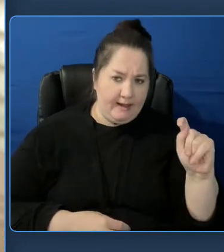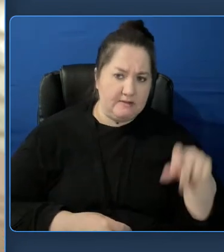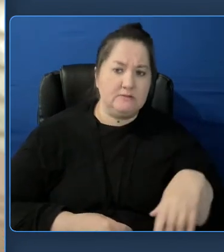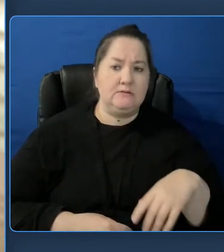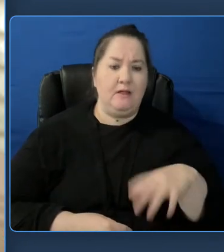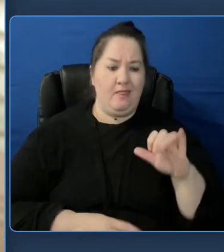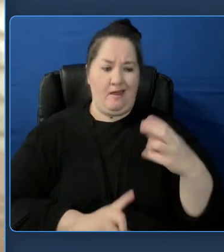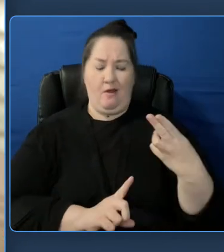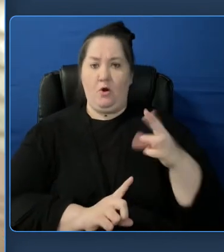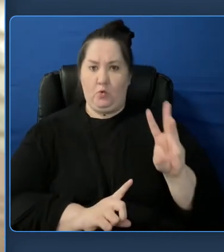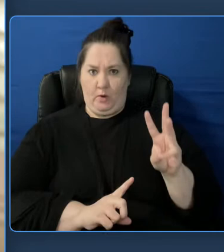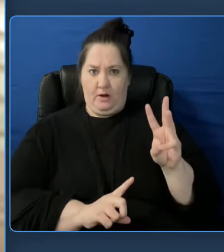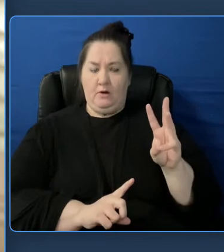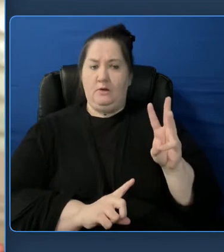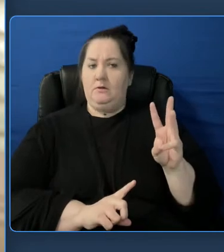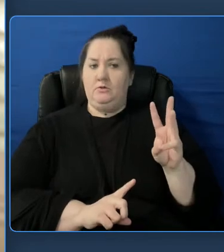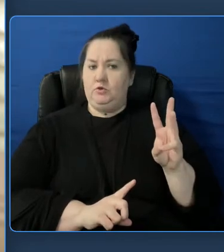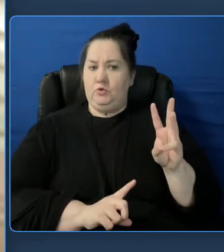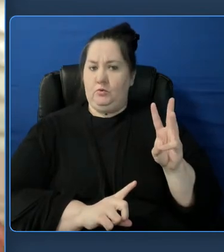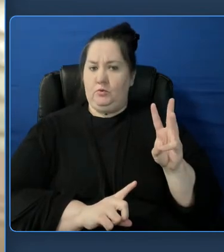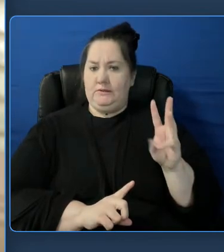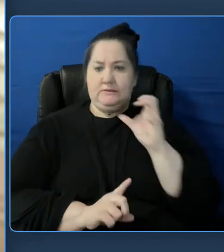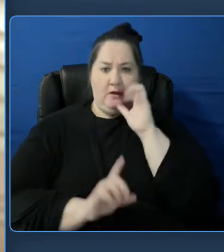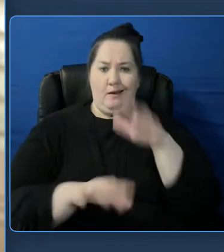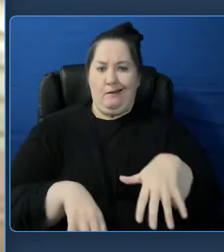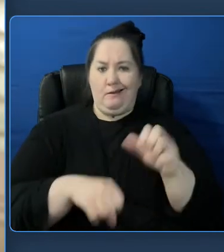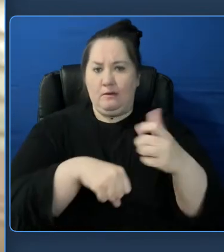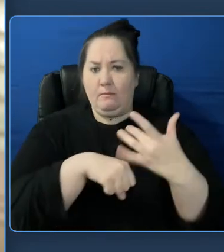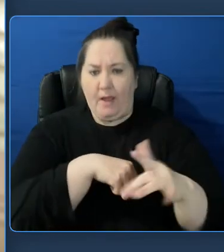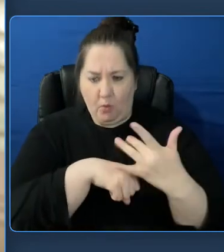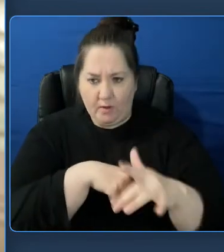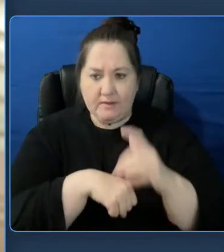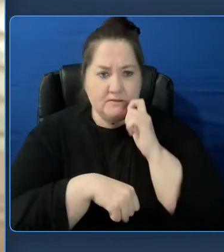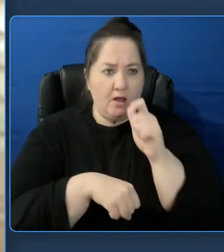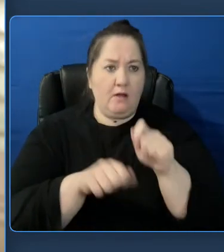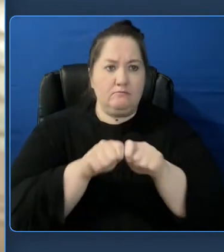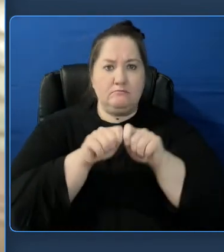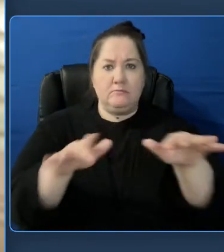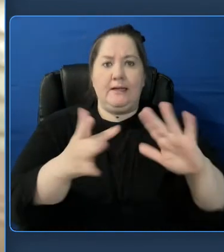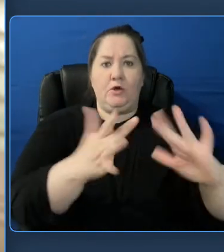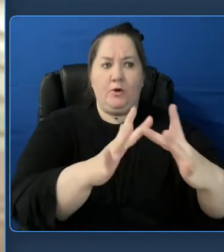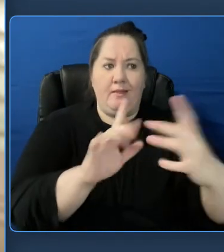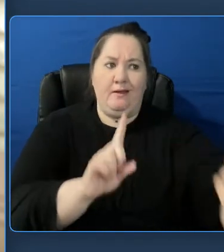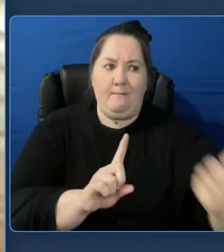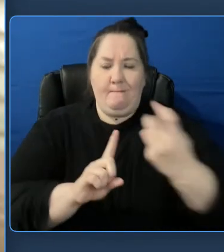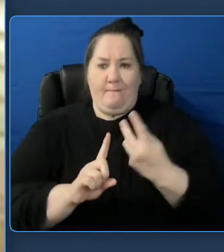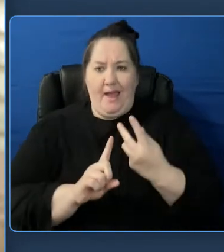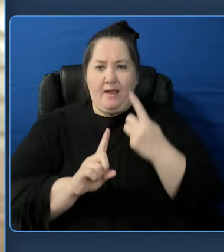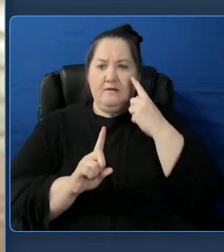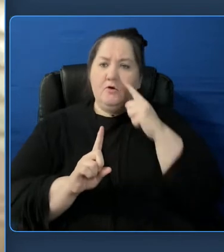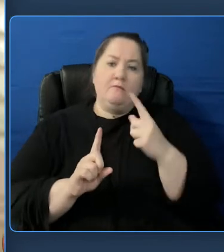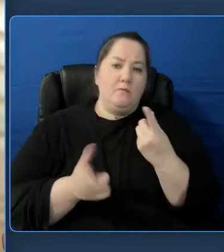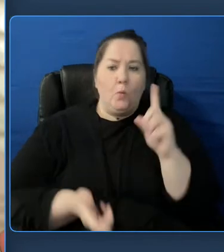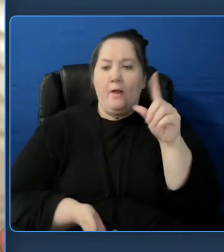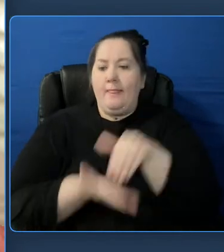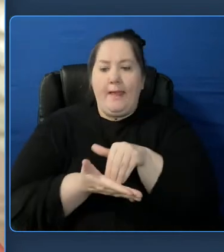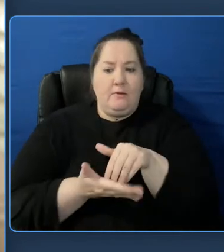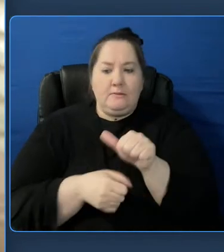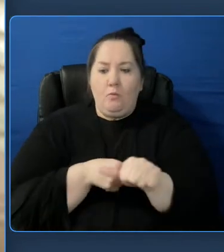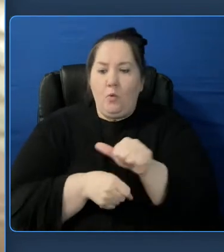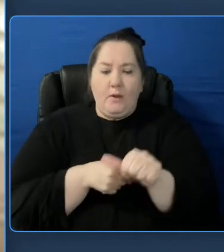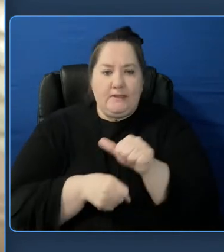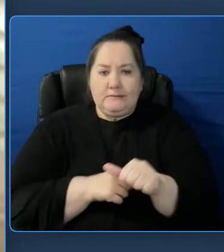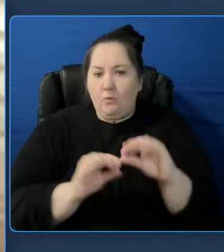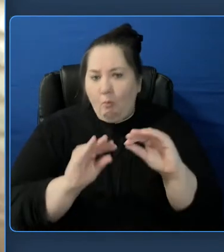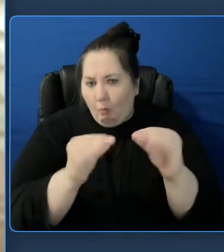so that it's not taking up bandwidth, that it's not going out to the internet and then coming back in for, if you have 1,000 employees in a room,